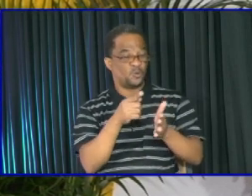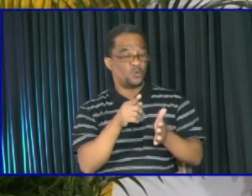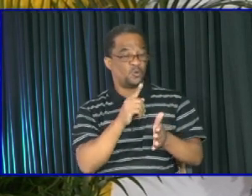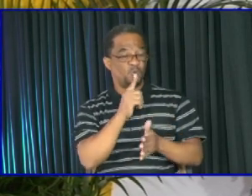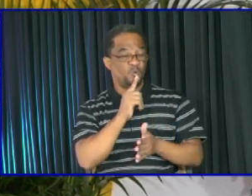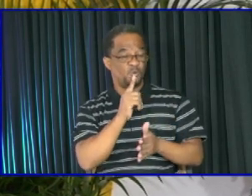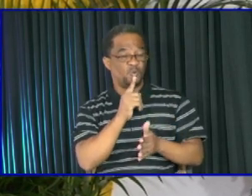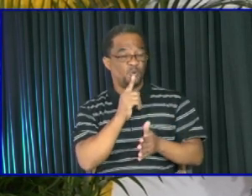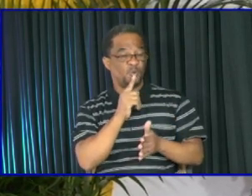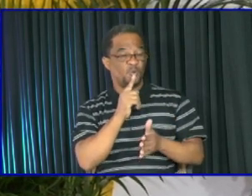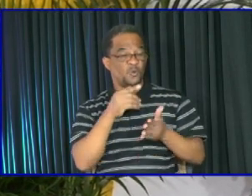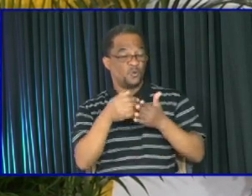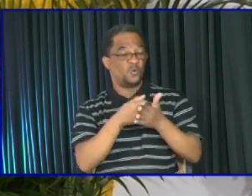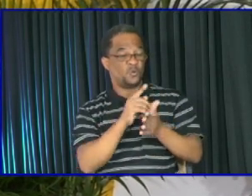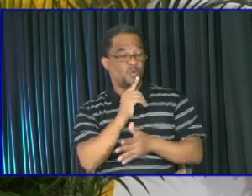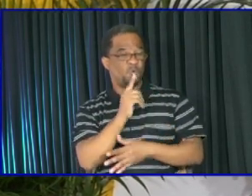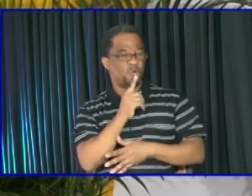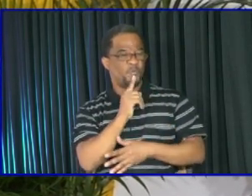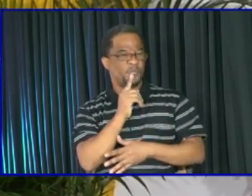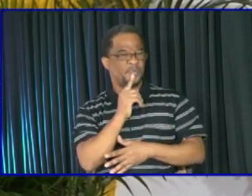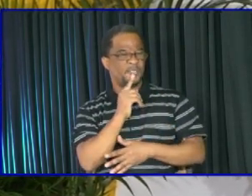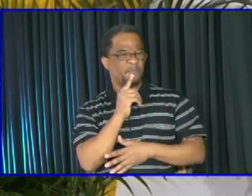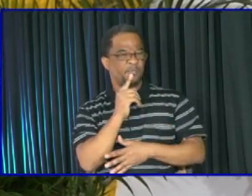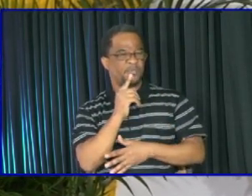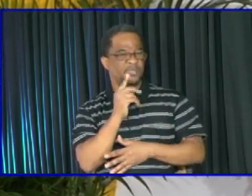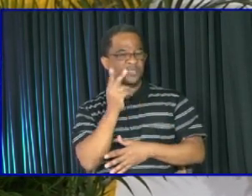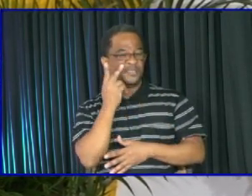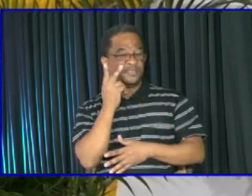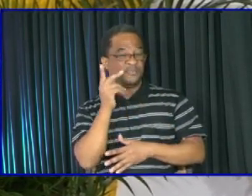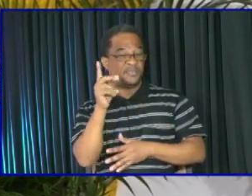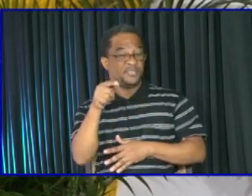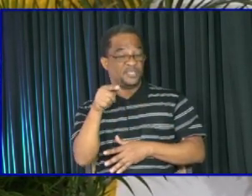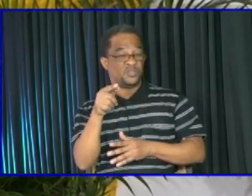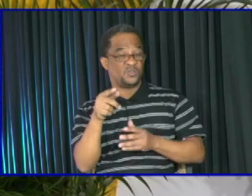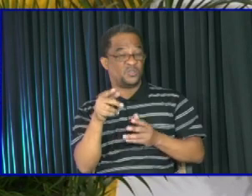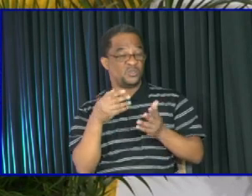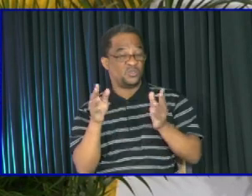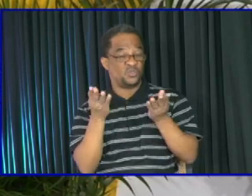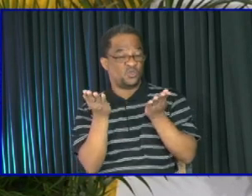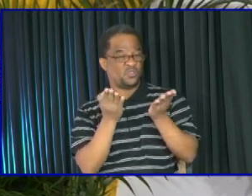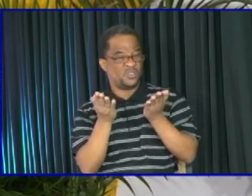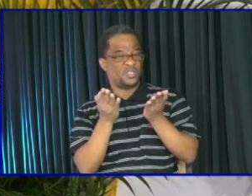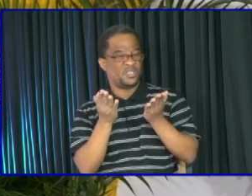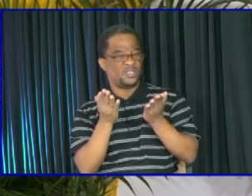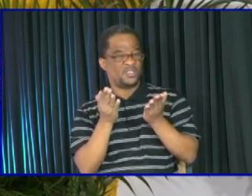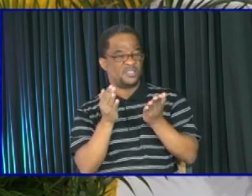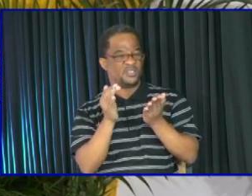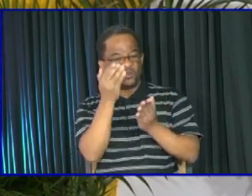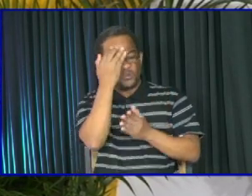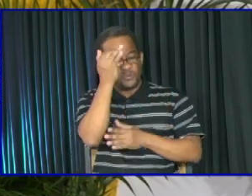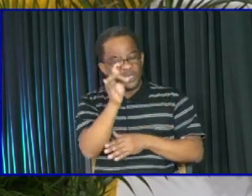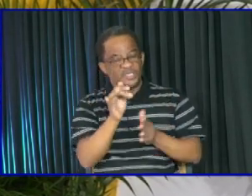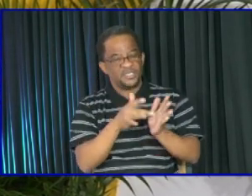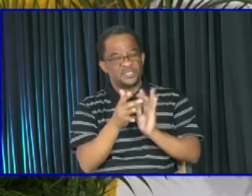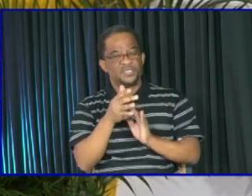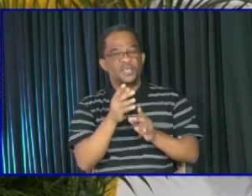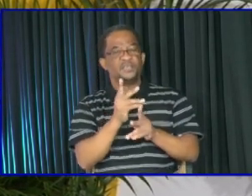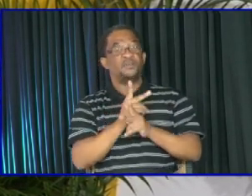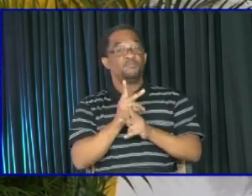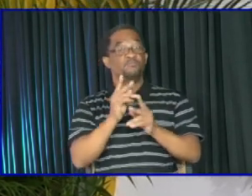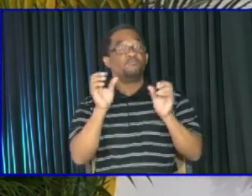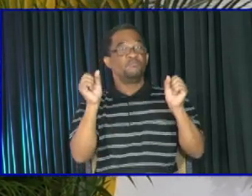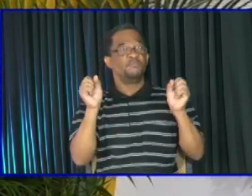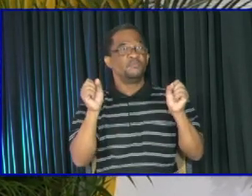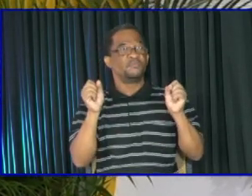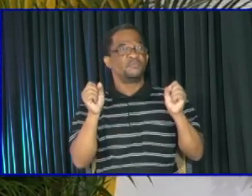this series. You know that it's always right to follow Jesus, and Jesus kept the Sabbath day holy. But you have